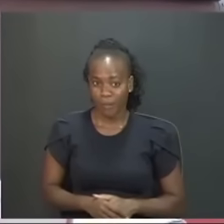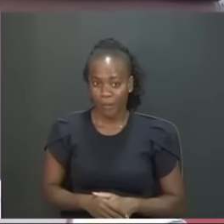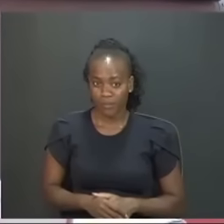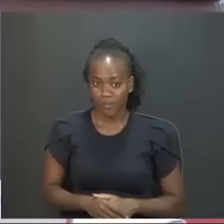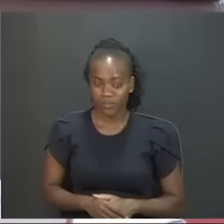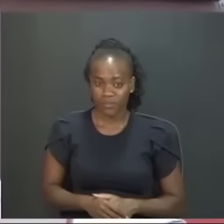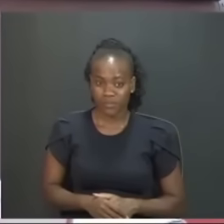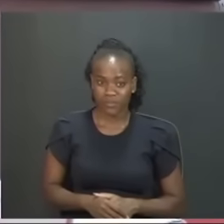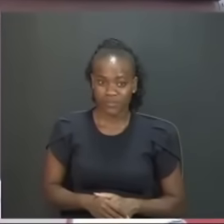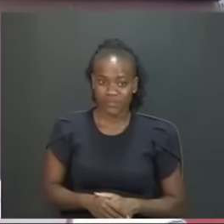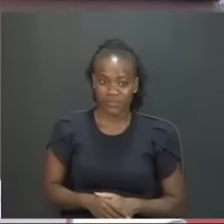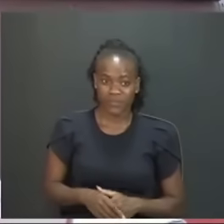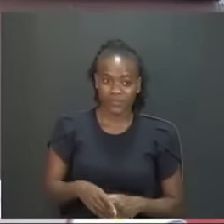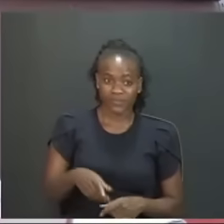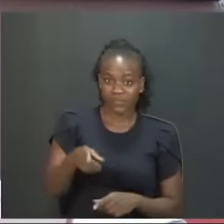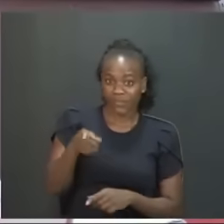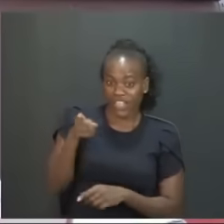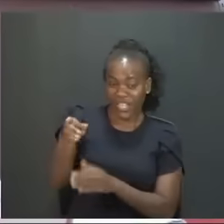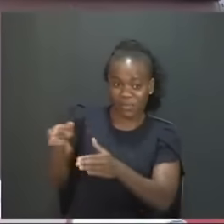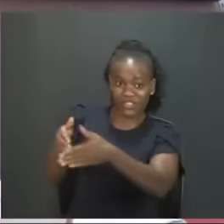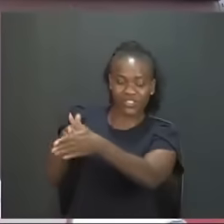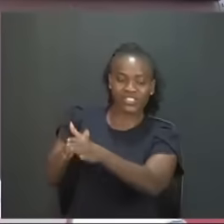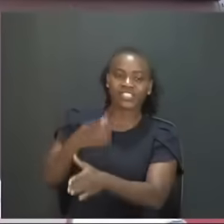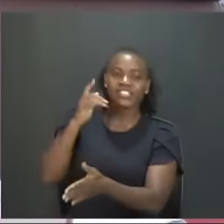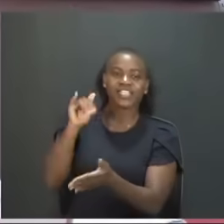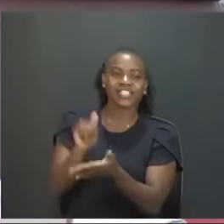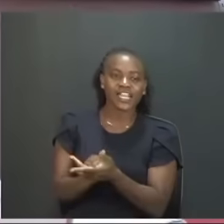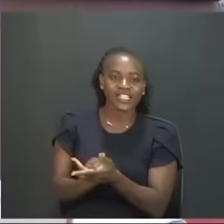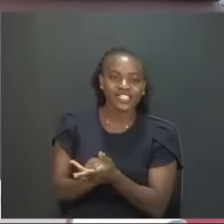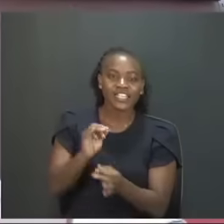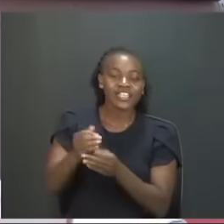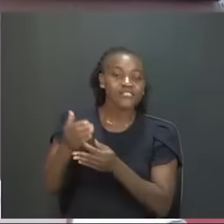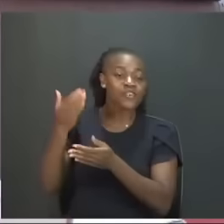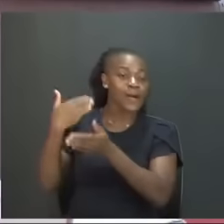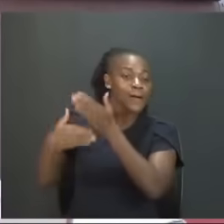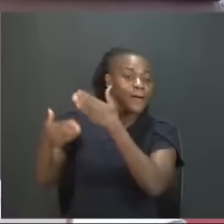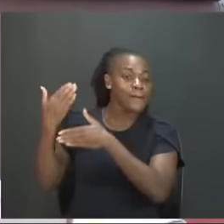How do we? He, the majority leader, said, if in the past